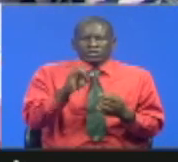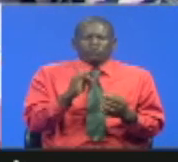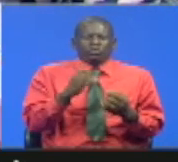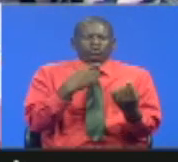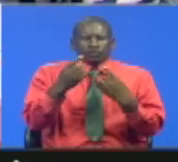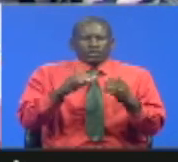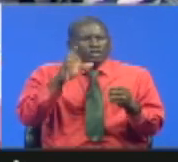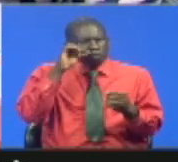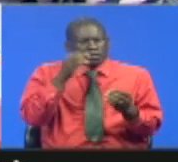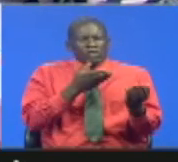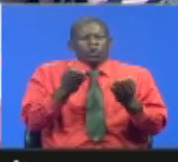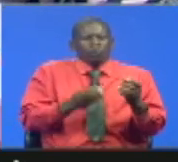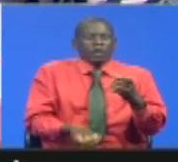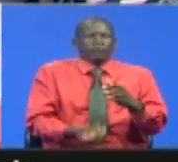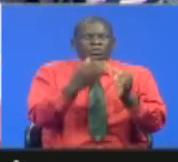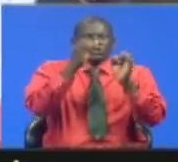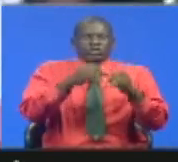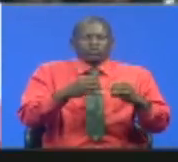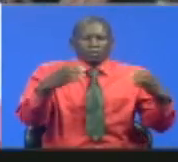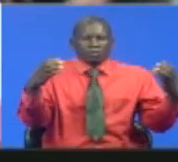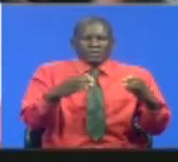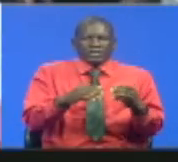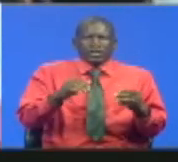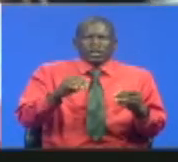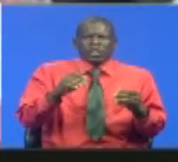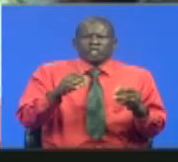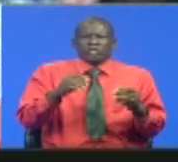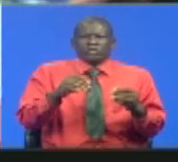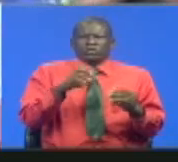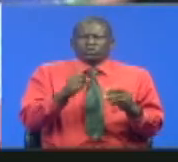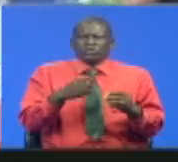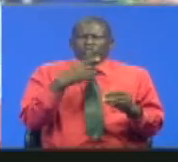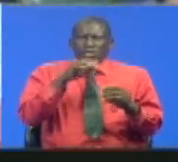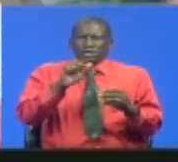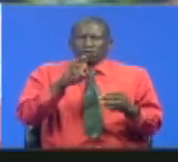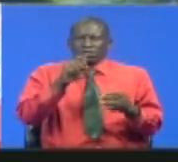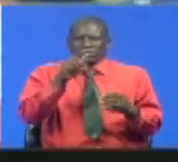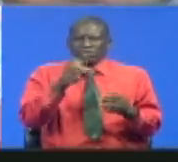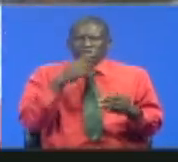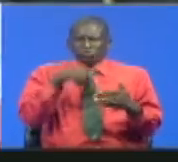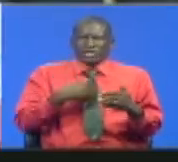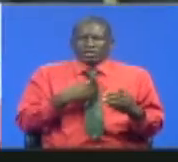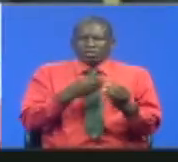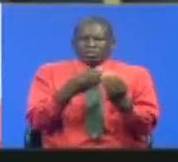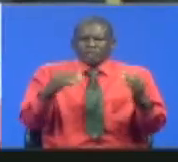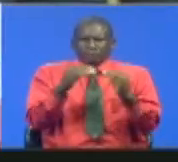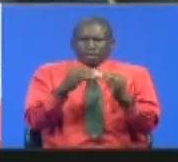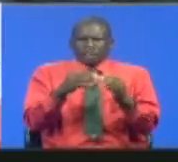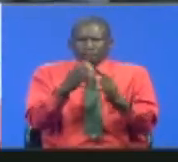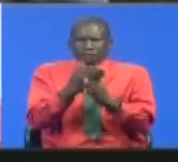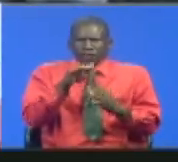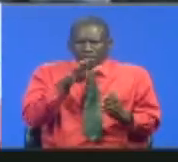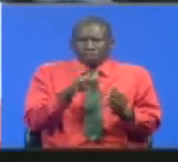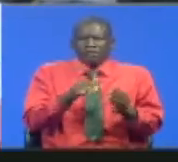Vibrant Democratic Party. Awiti claimed that agreements made during several meetings between him, Kalonzo, and Mombasa Senator Hassan Omar,